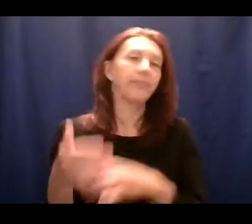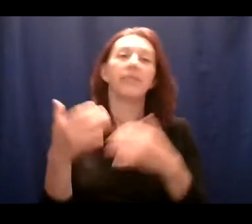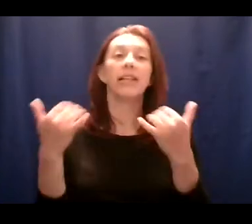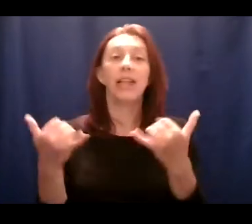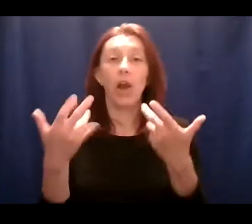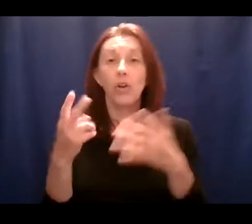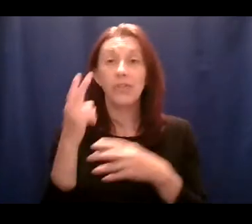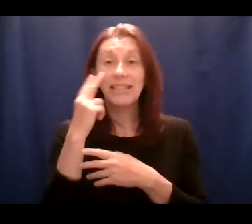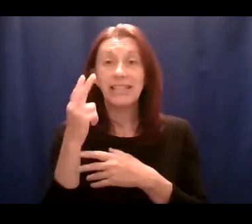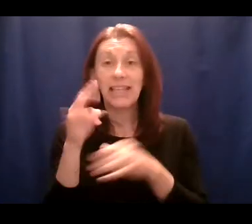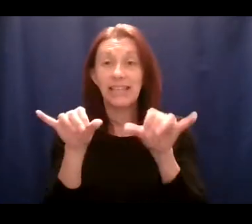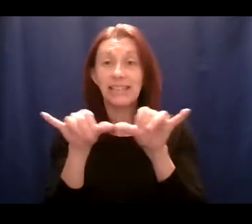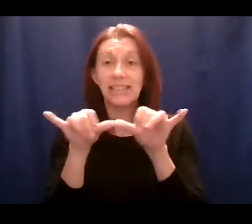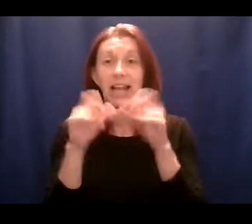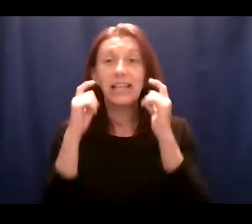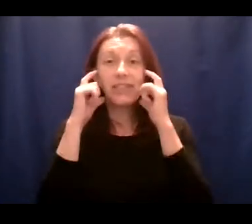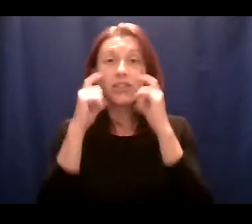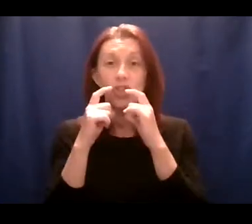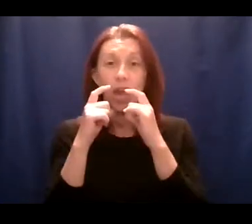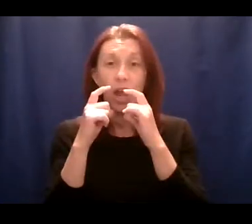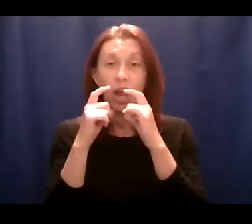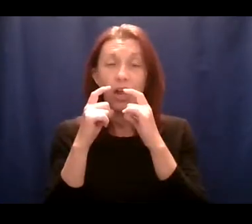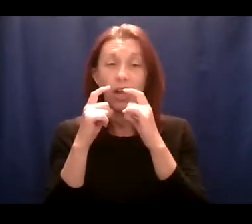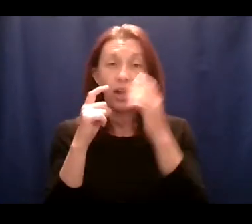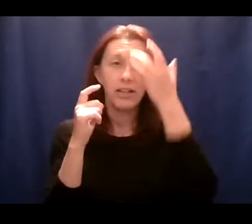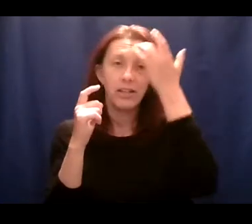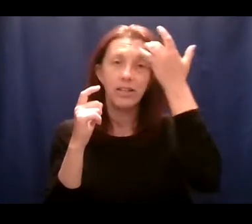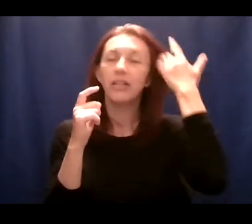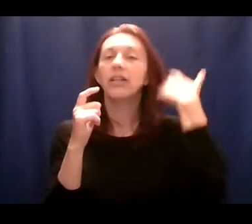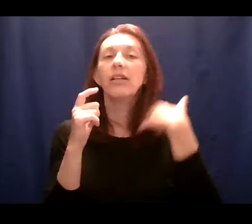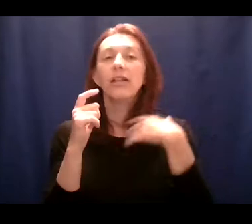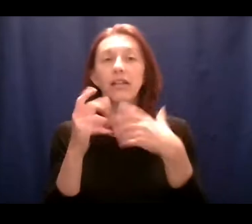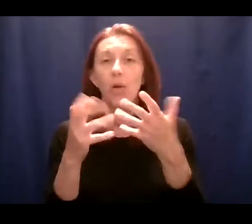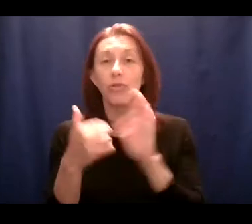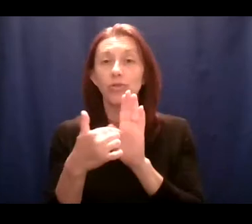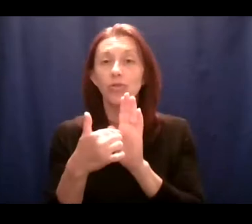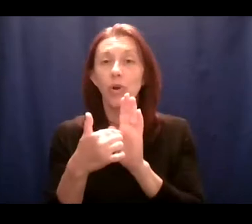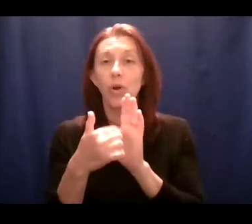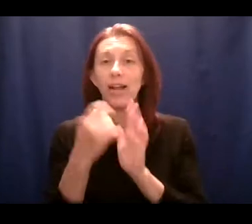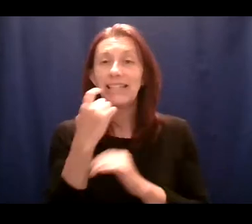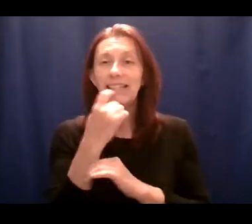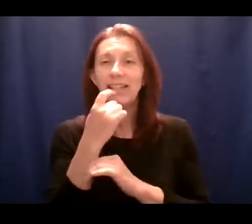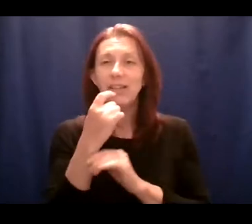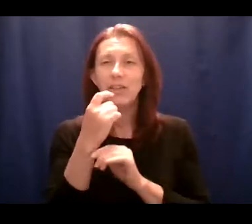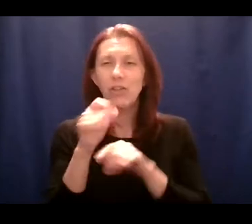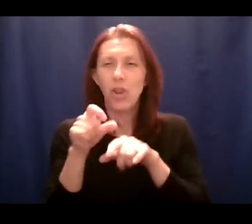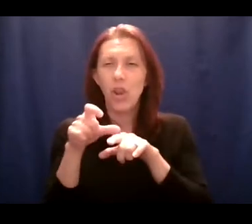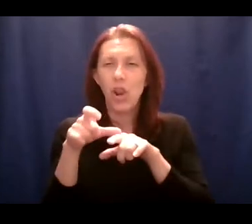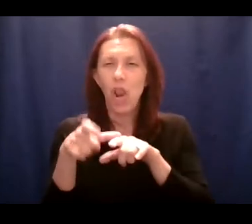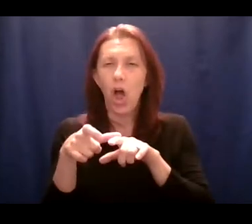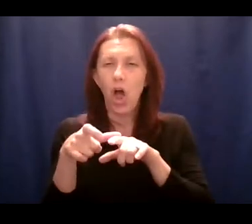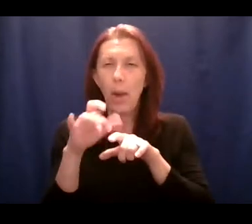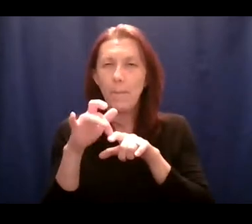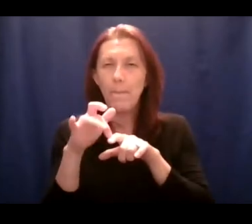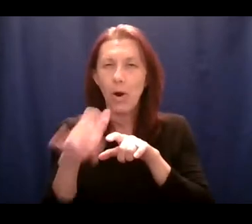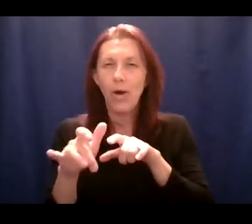you've seen how big the jaw is, are long and pointed. Not only that, you can see those